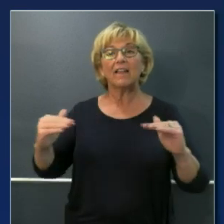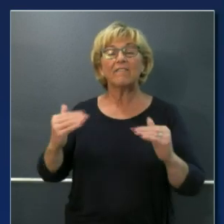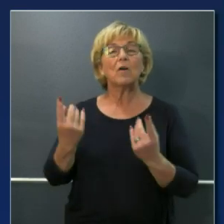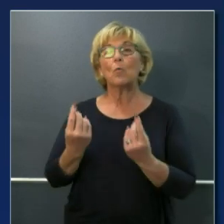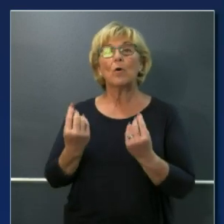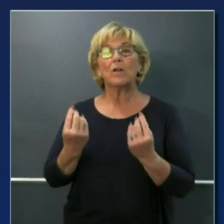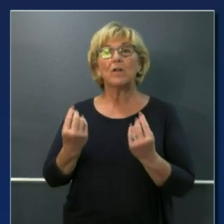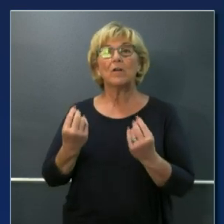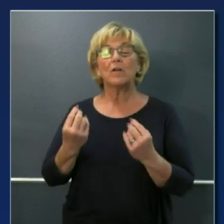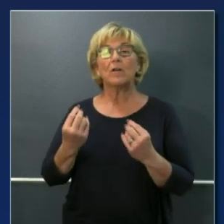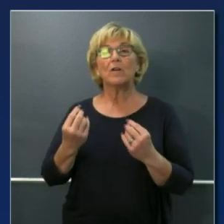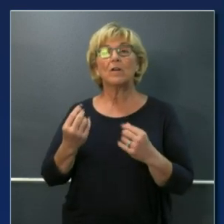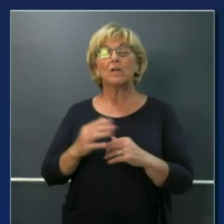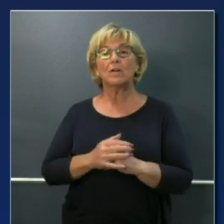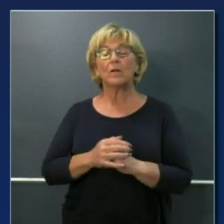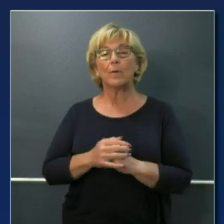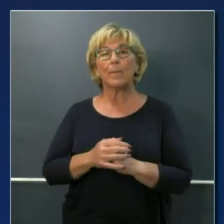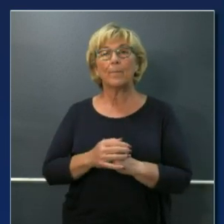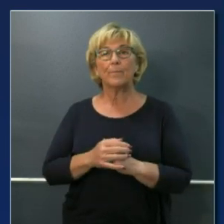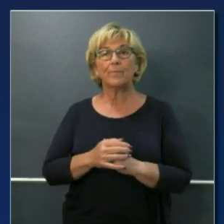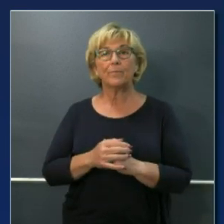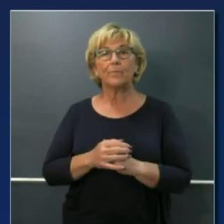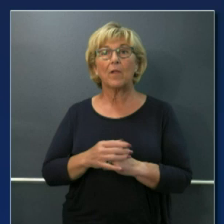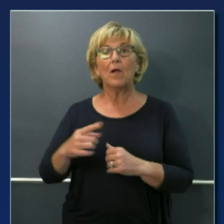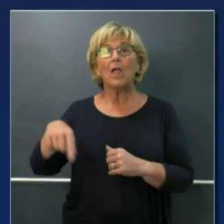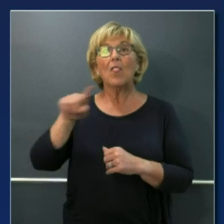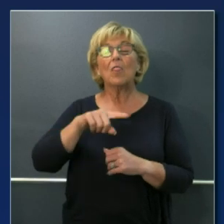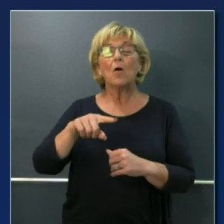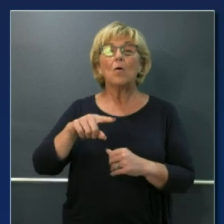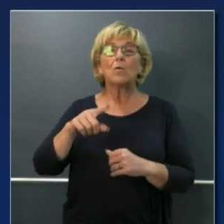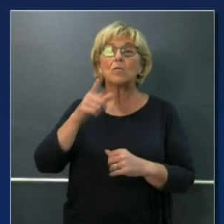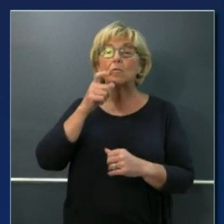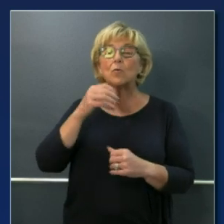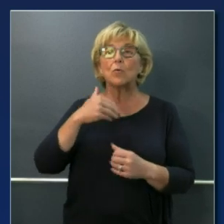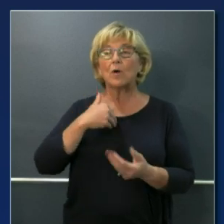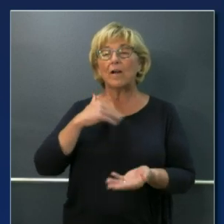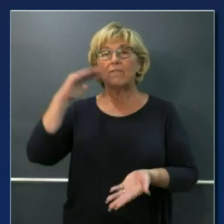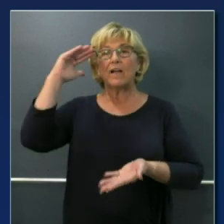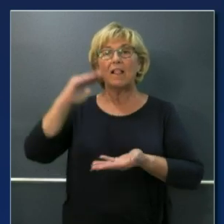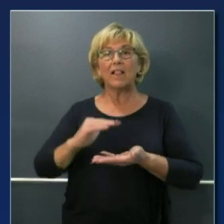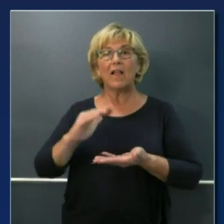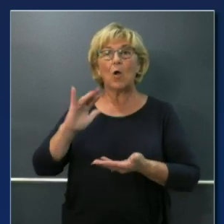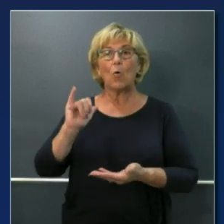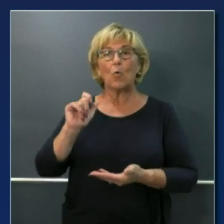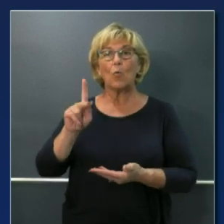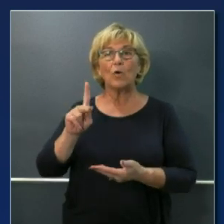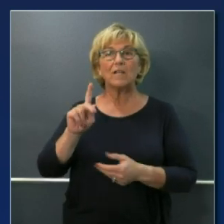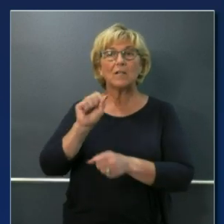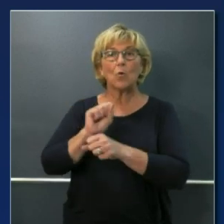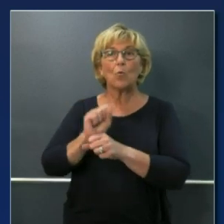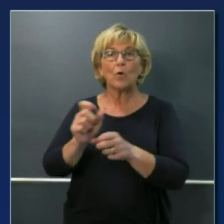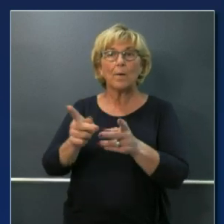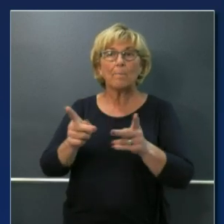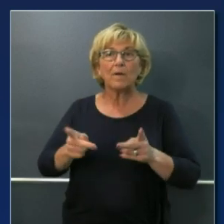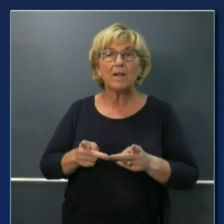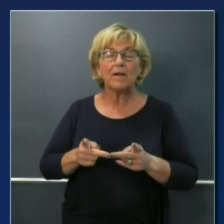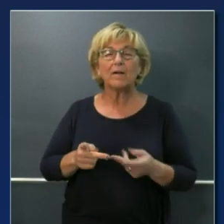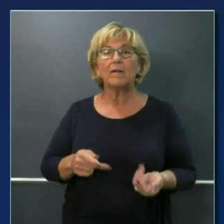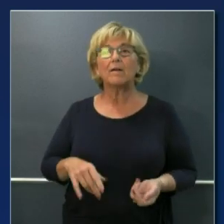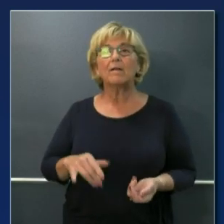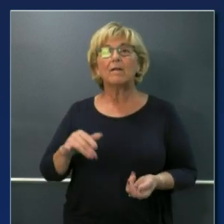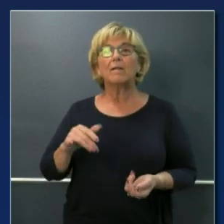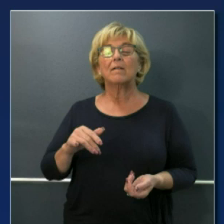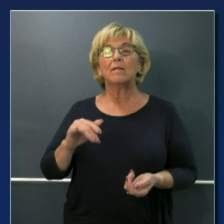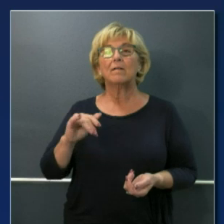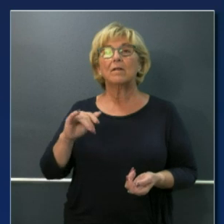on those that can be created, those lower risk workplaces. So the goal here will be creating opportunities for lower